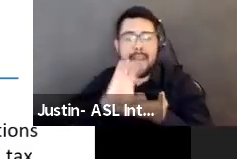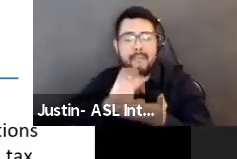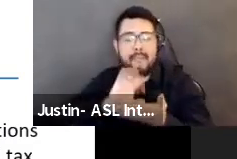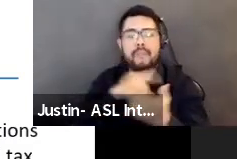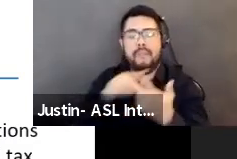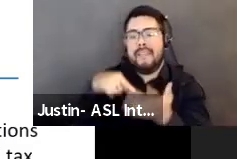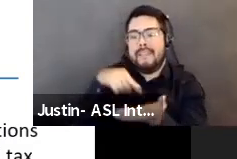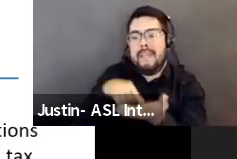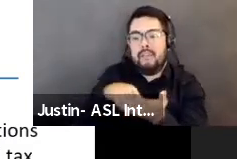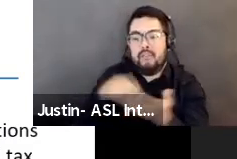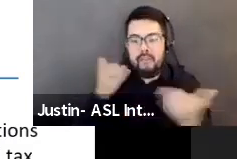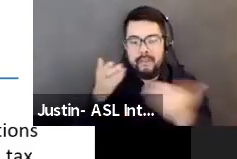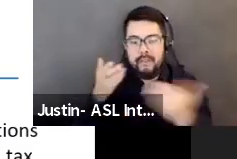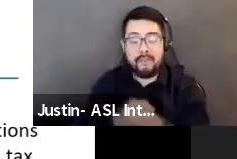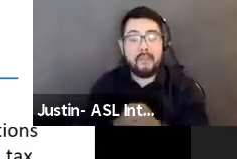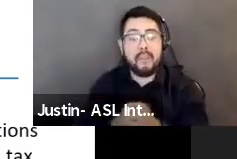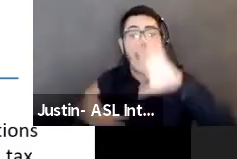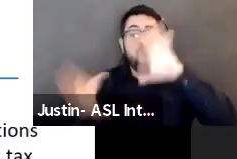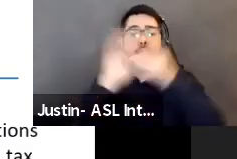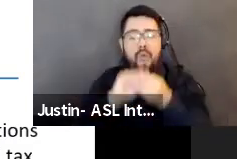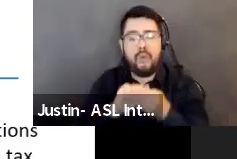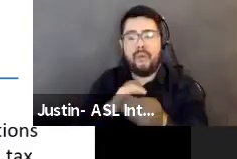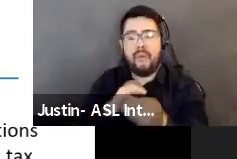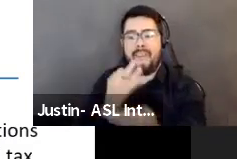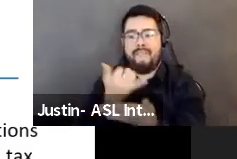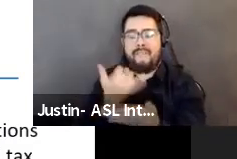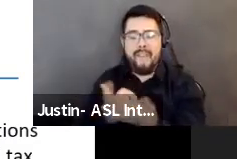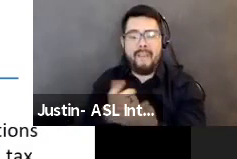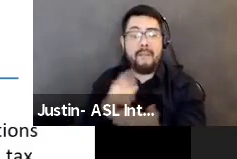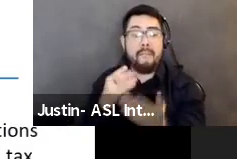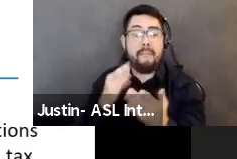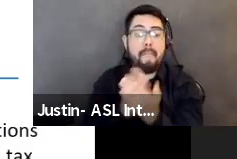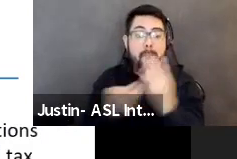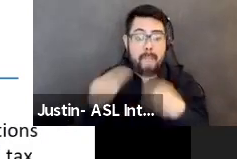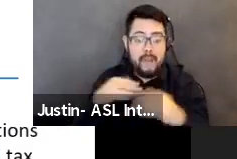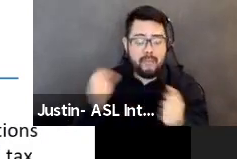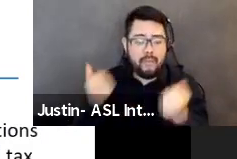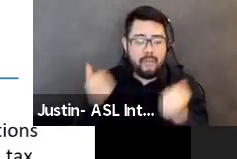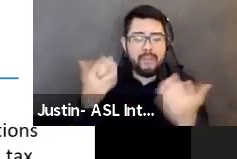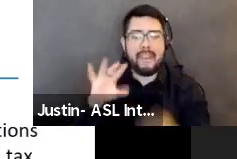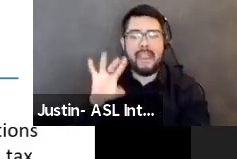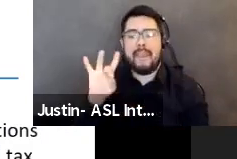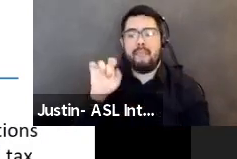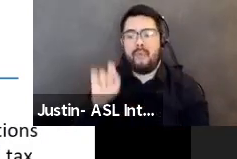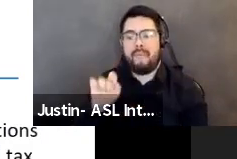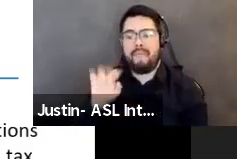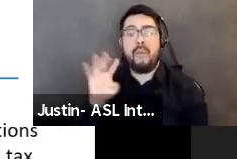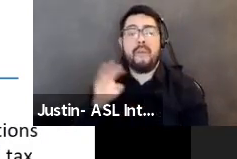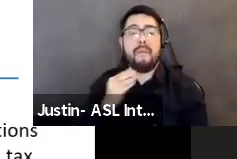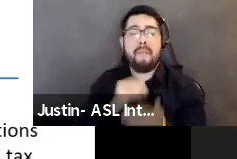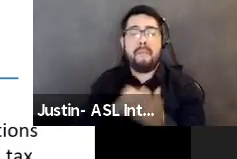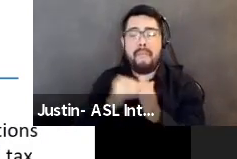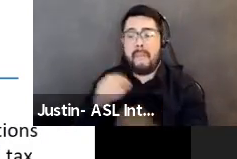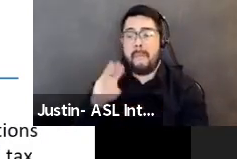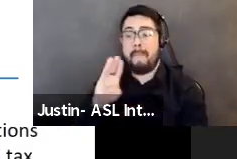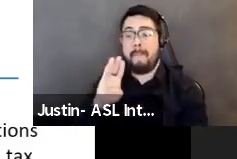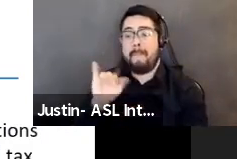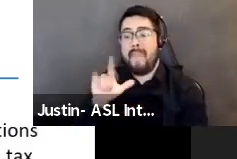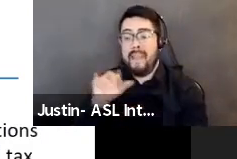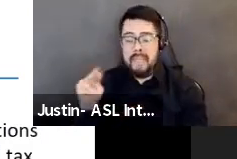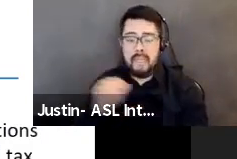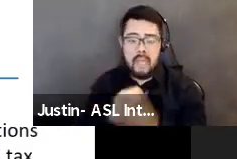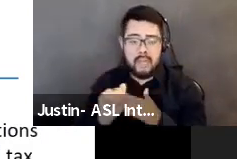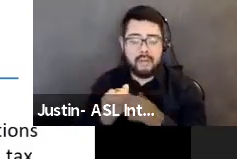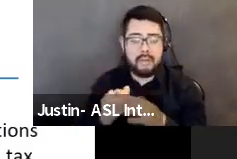debt service budget the total cps fy 21 budget as proposed is 8.4 billion dollars the largest portion of the